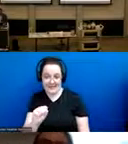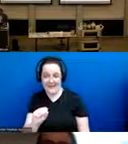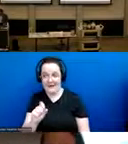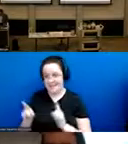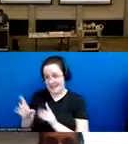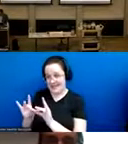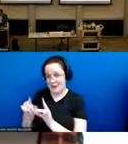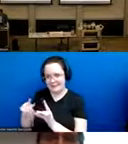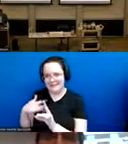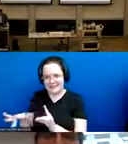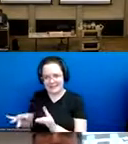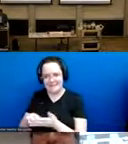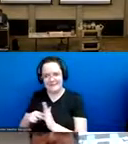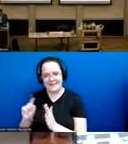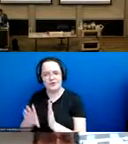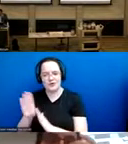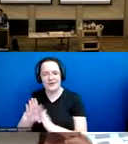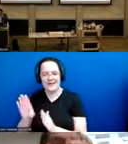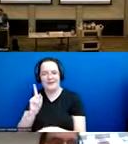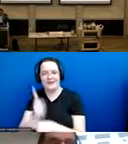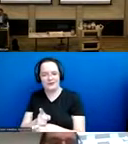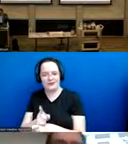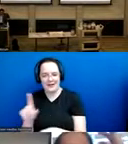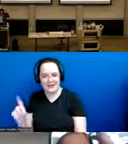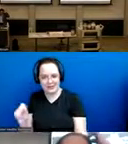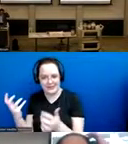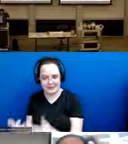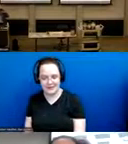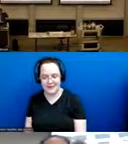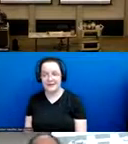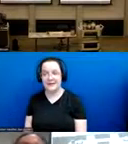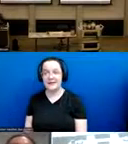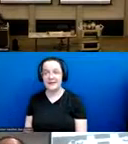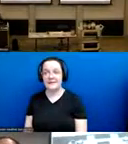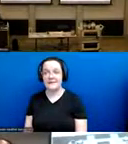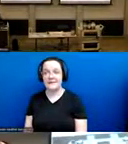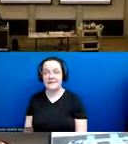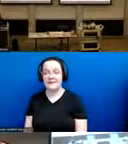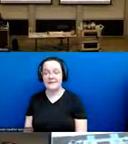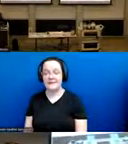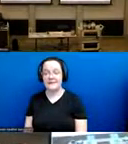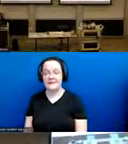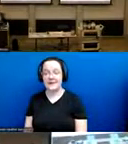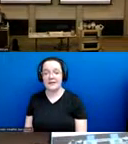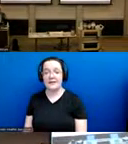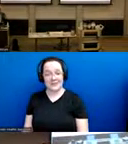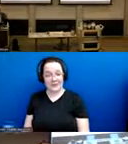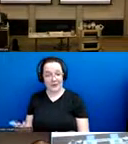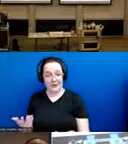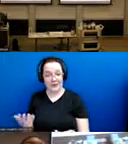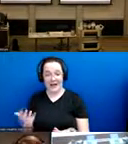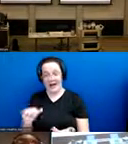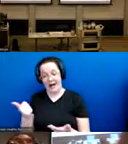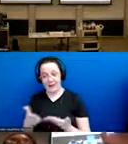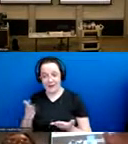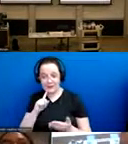to develop that, okay? So that's important. And in order to do that, right, the other thing that is also very important is,